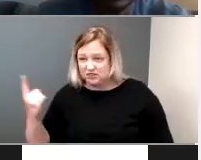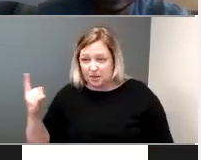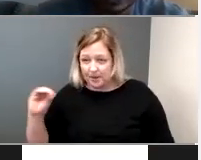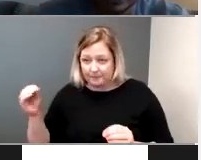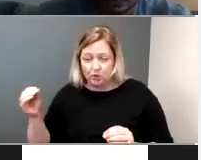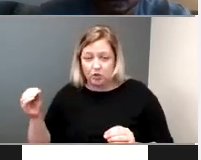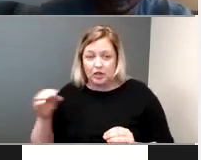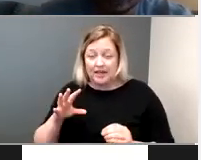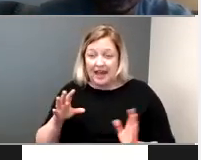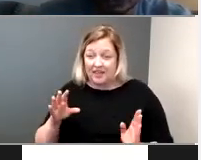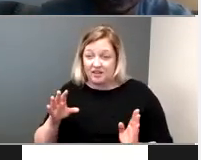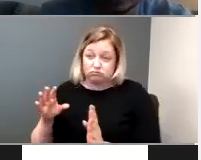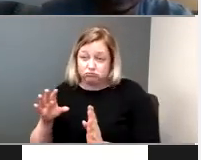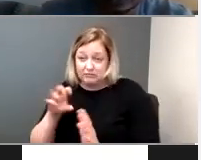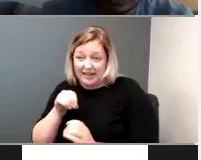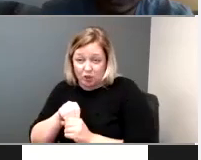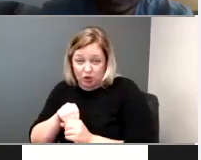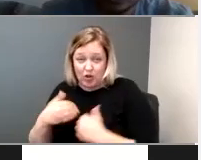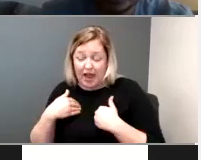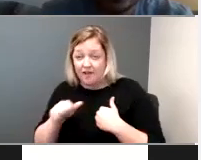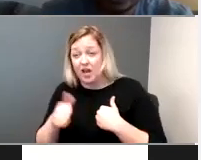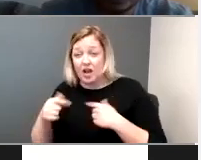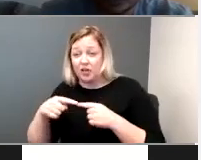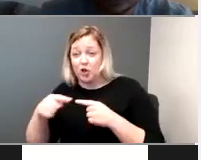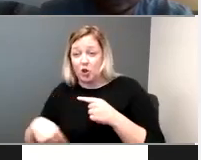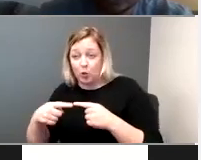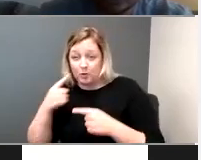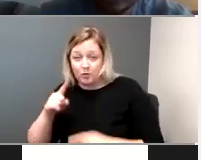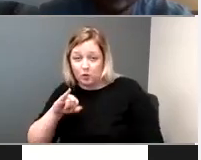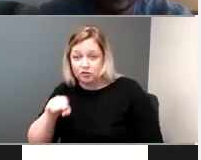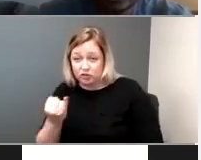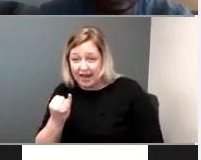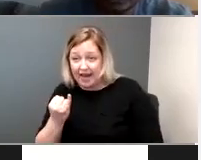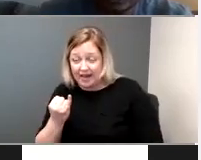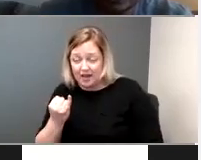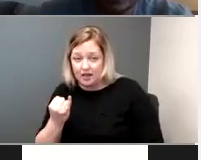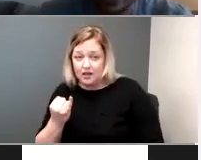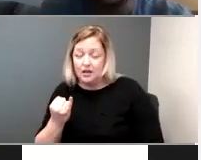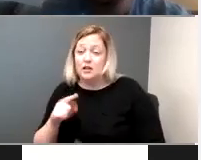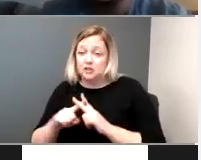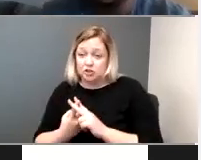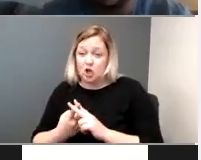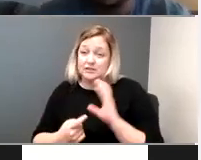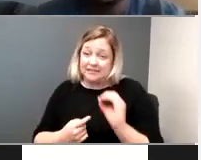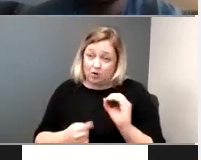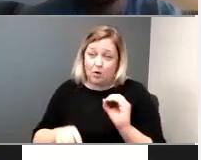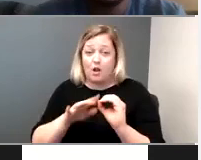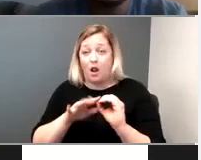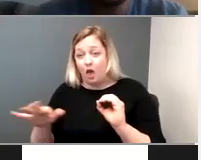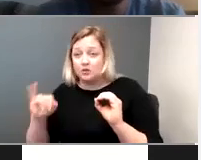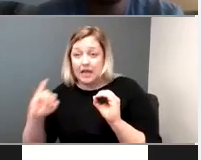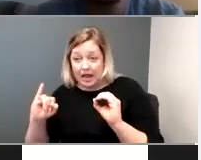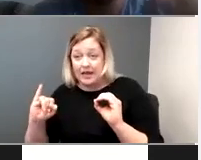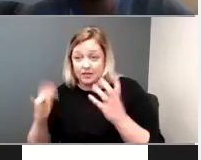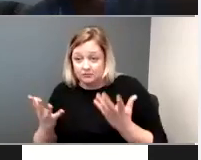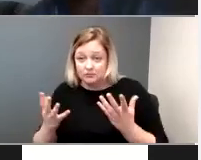have another loop for j that goes from 0 to, let's say I, right? So we